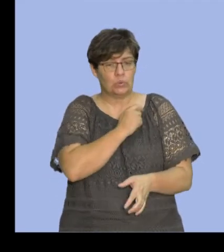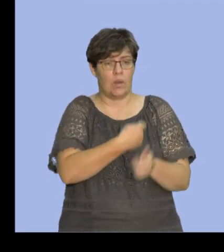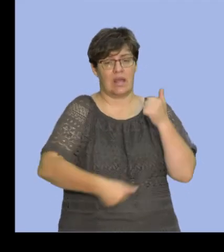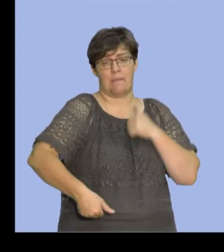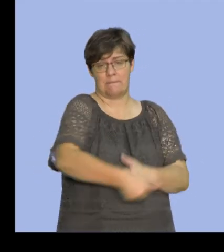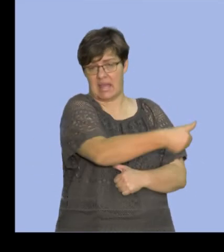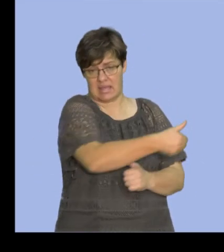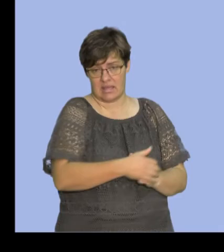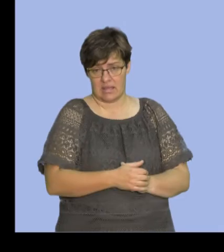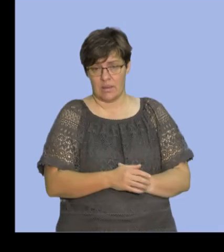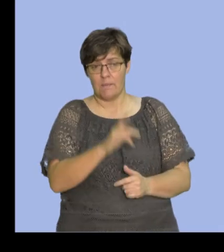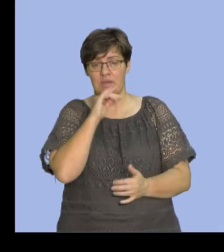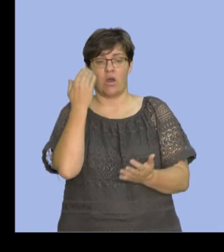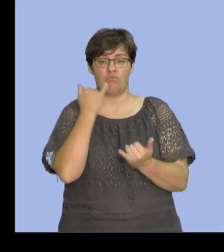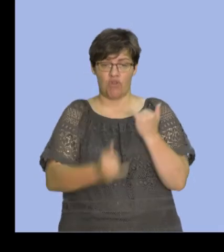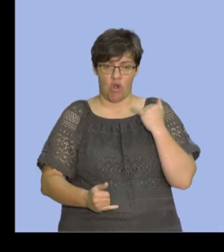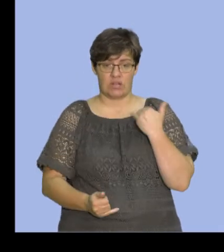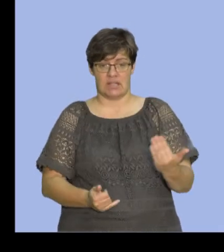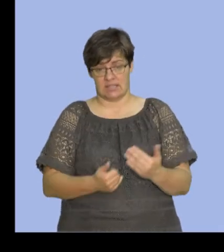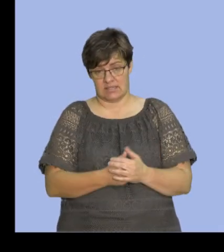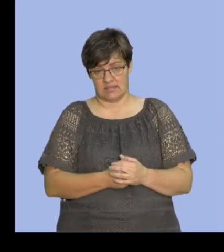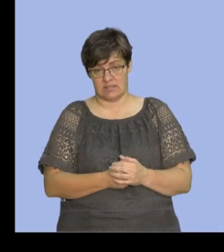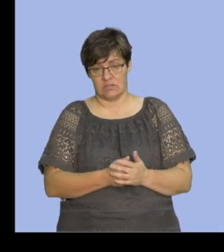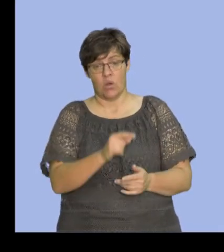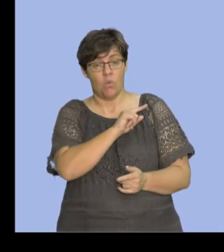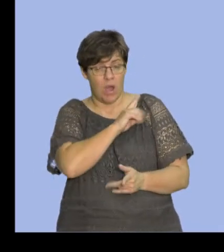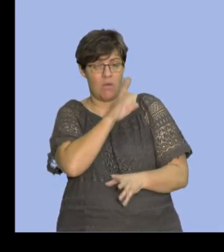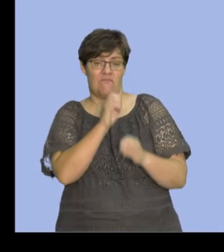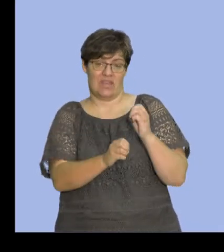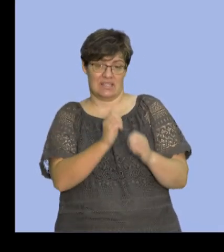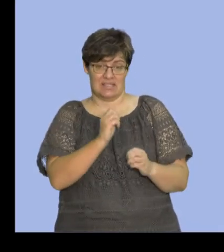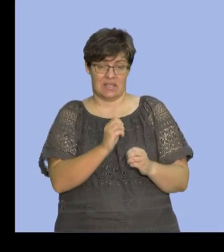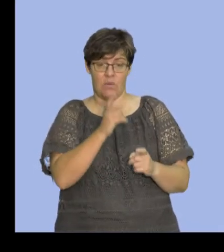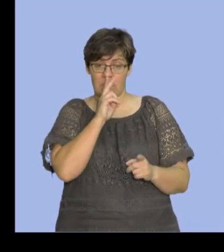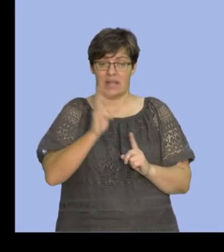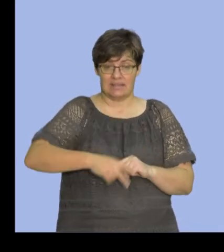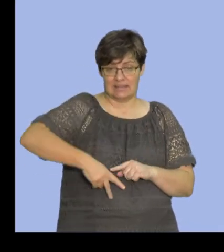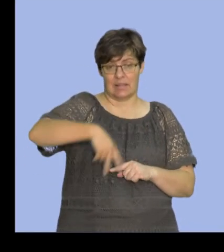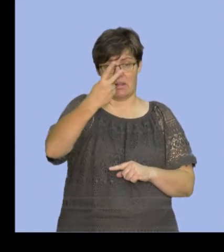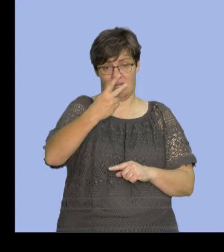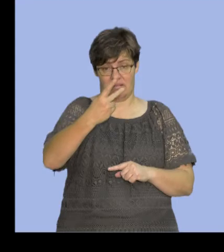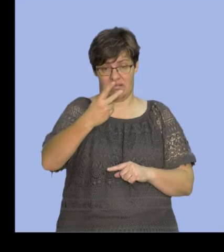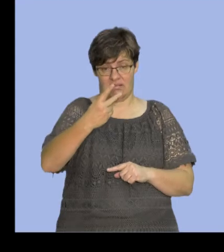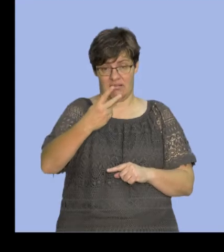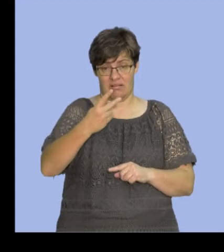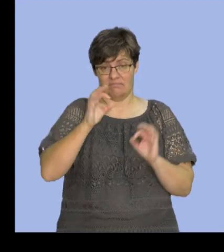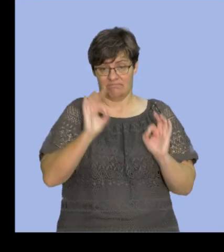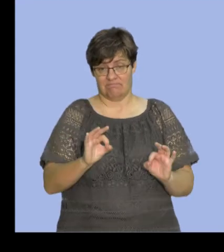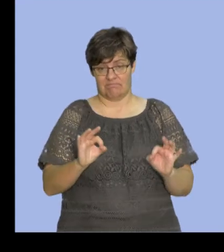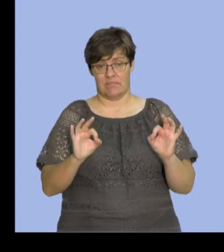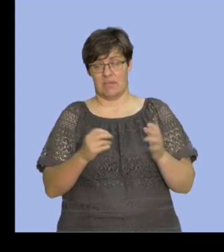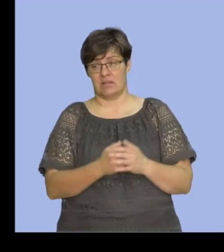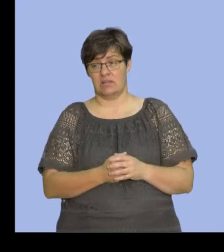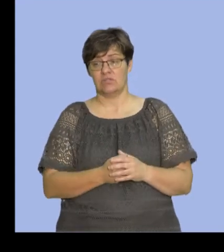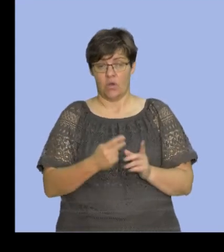if it goes to the incorrect side, in order to fix it, we have to double it on the correct side. There's